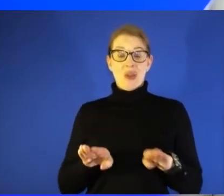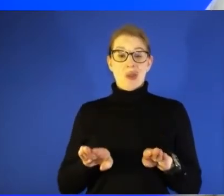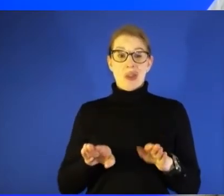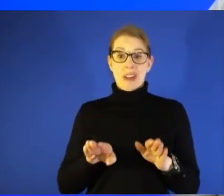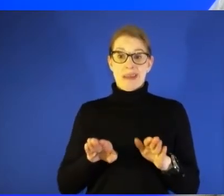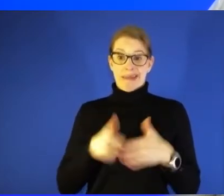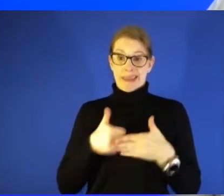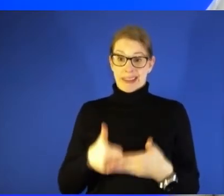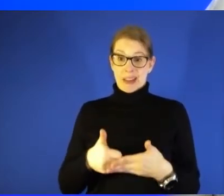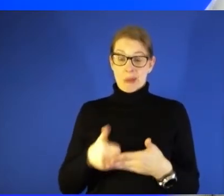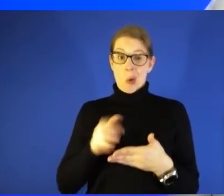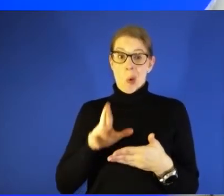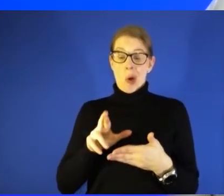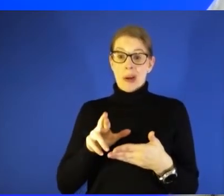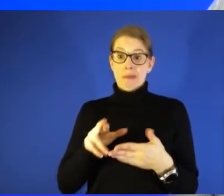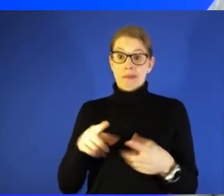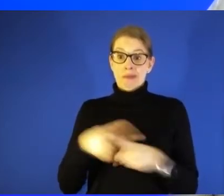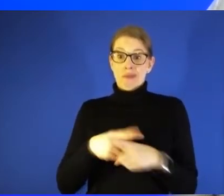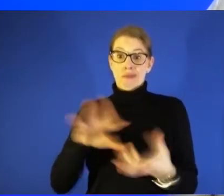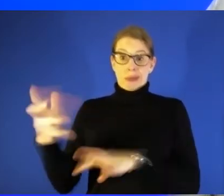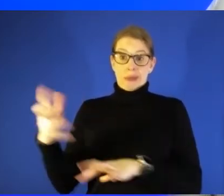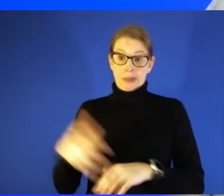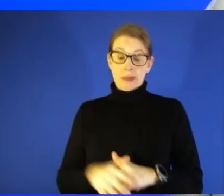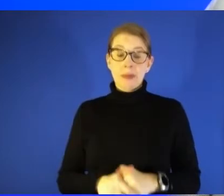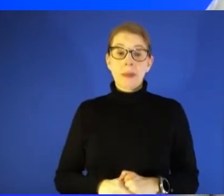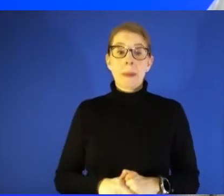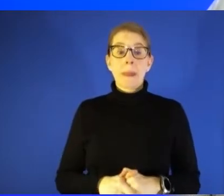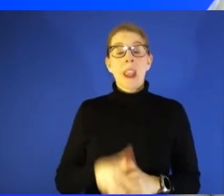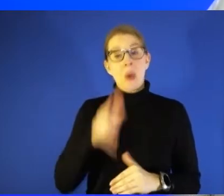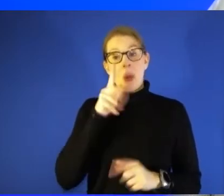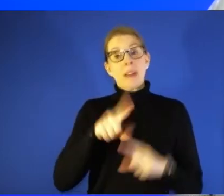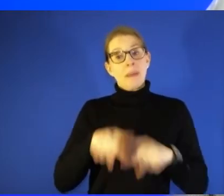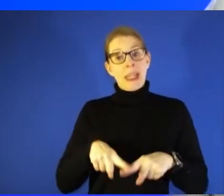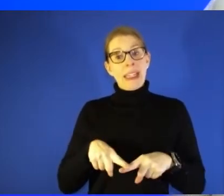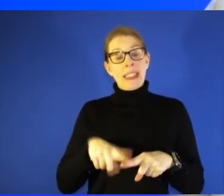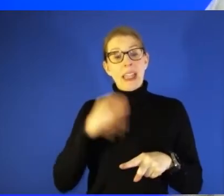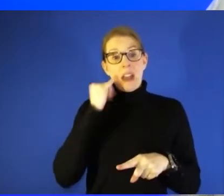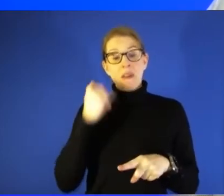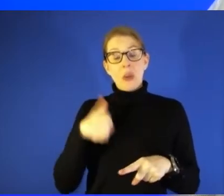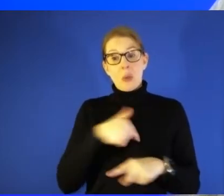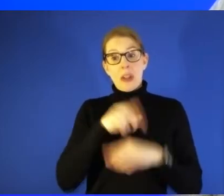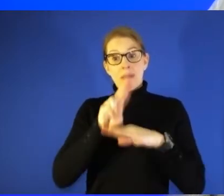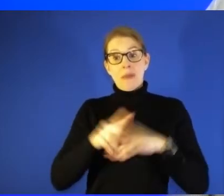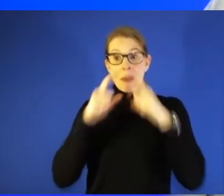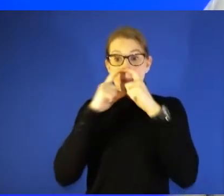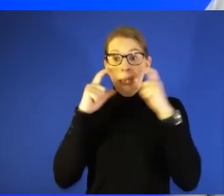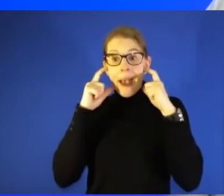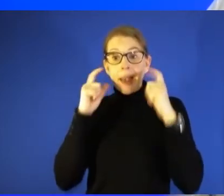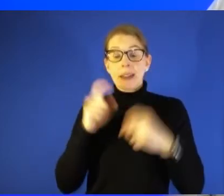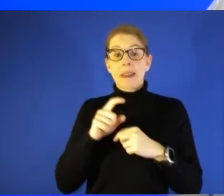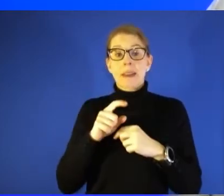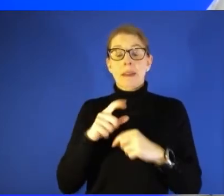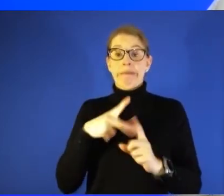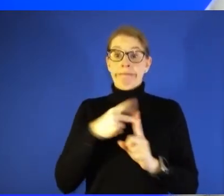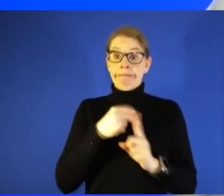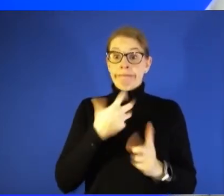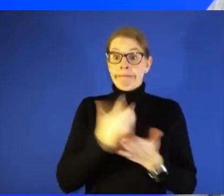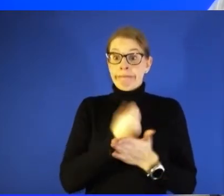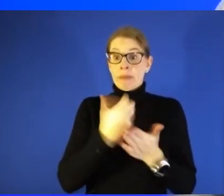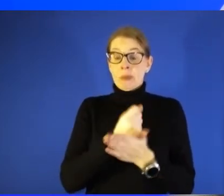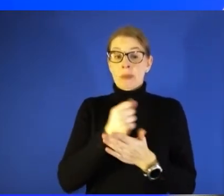I know we sound like broken records, but it really will depend on if we are masking, if we're getting vaccinated, and we're staying out